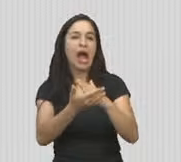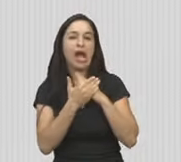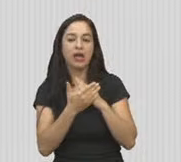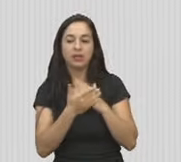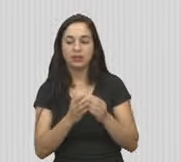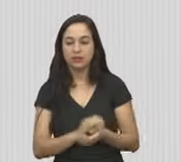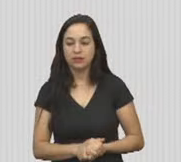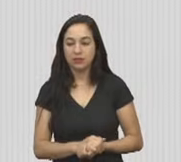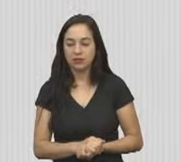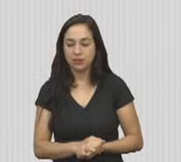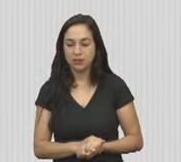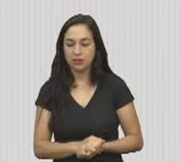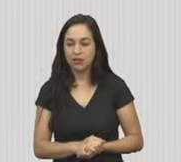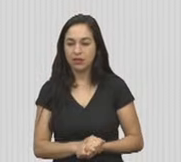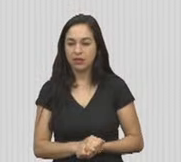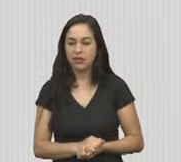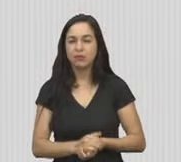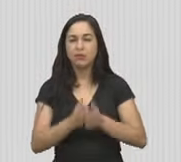Quiet!